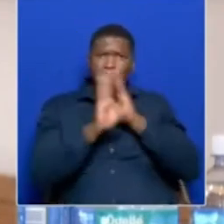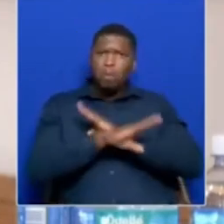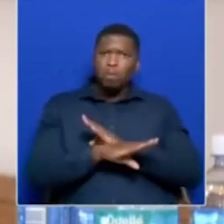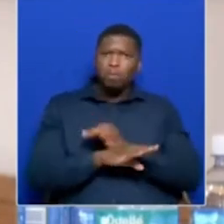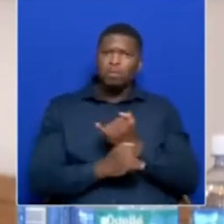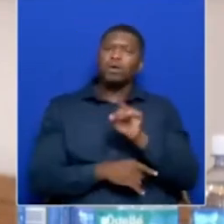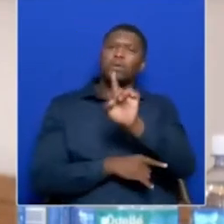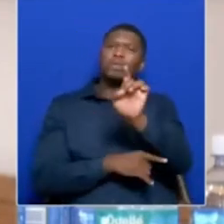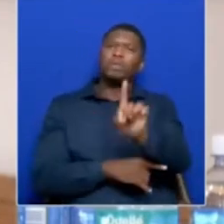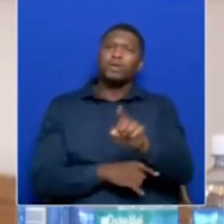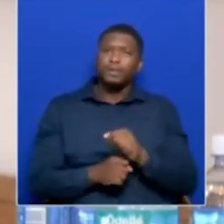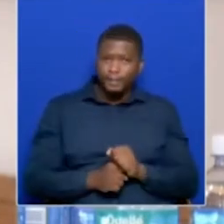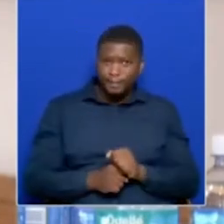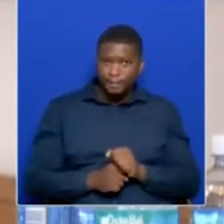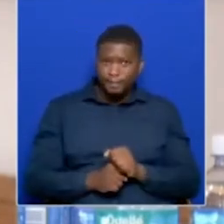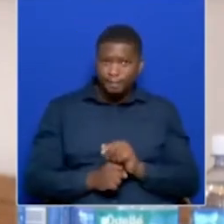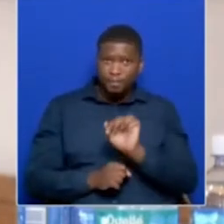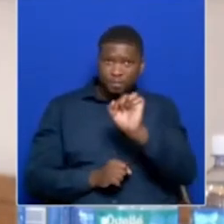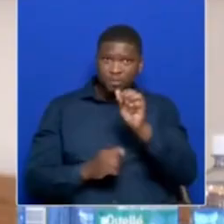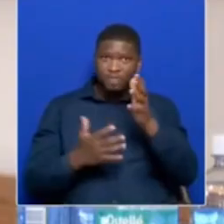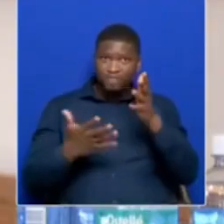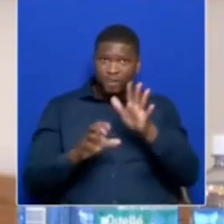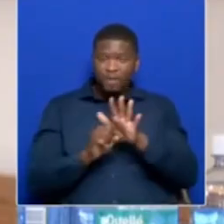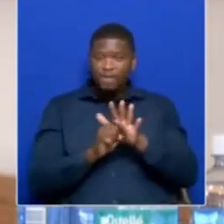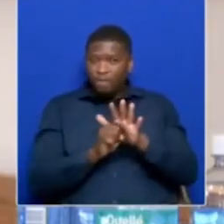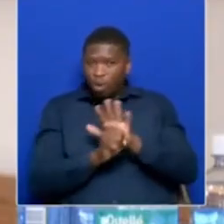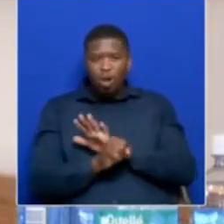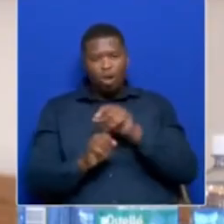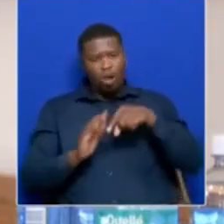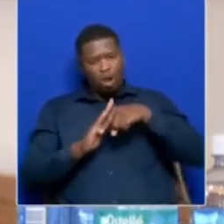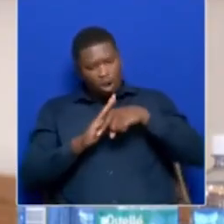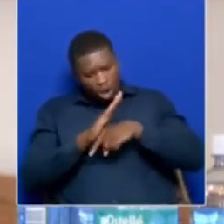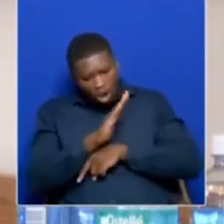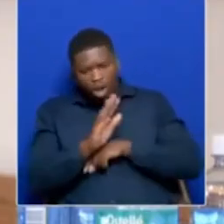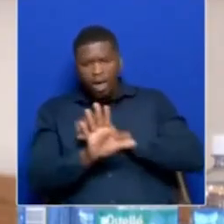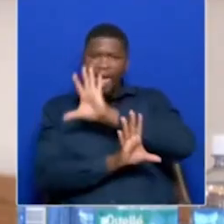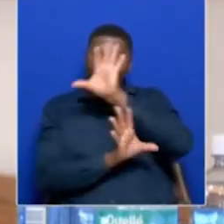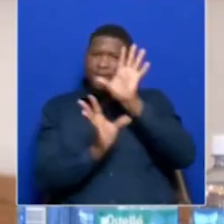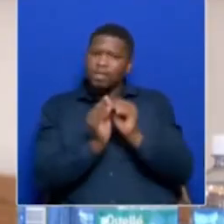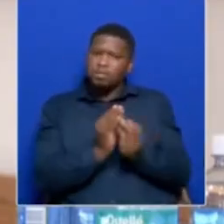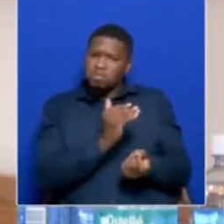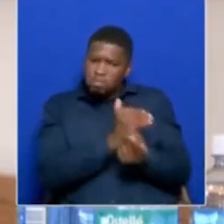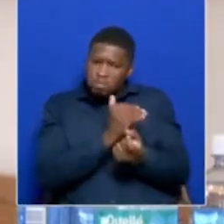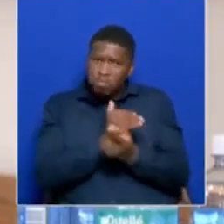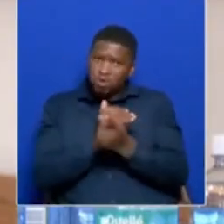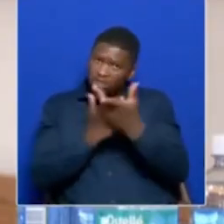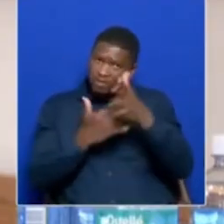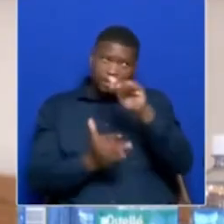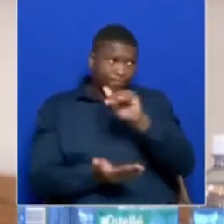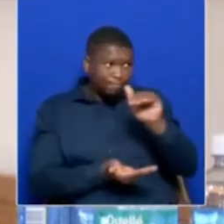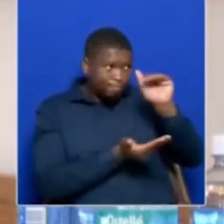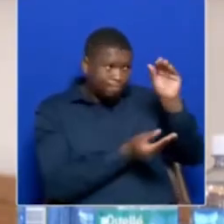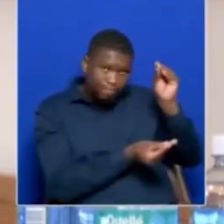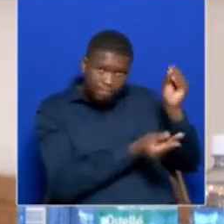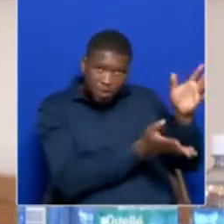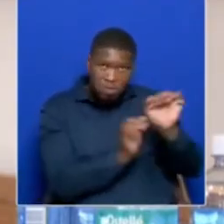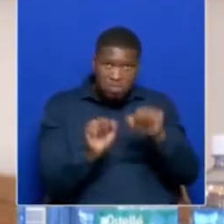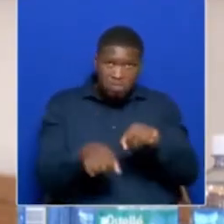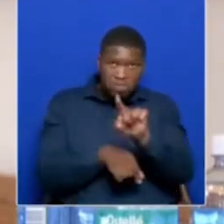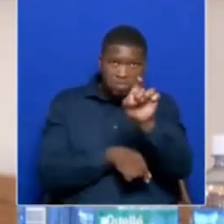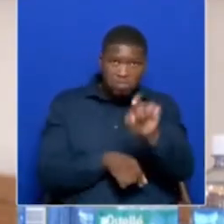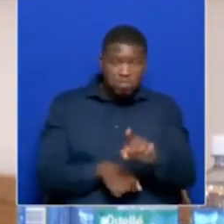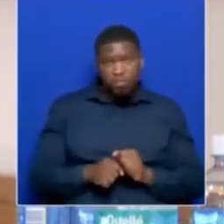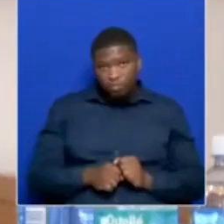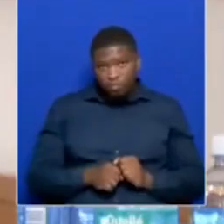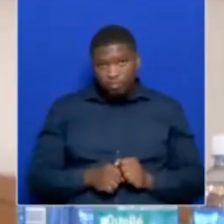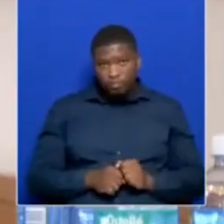you disclose in full everything you knew about the killing of Mr. Magaka to the minister in